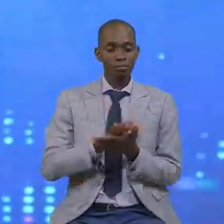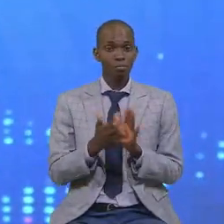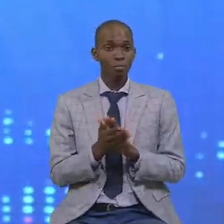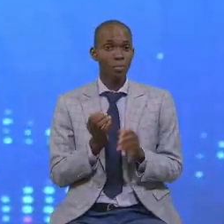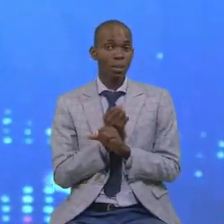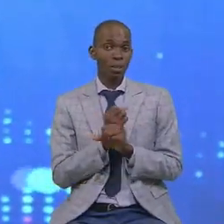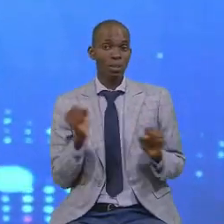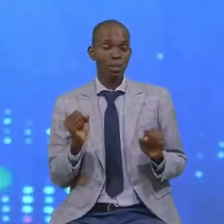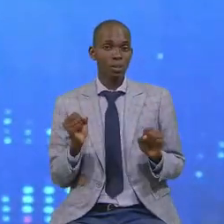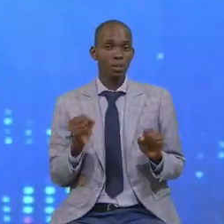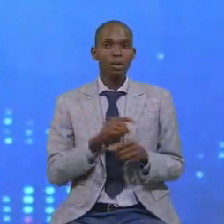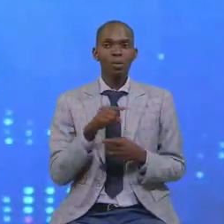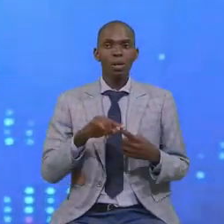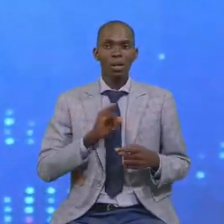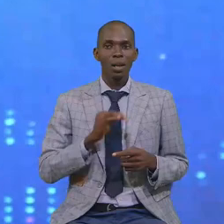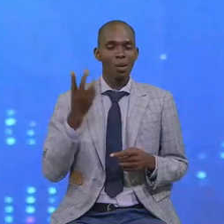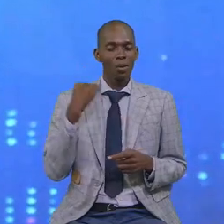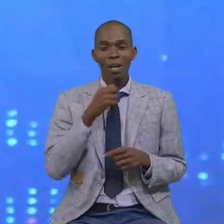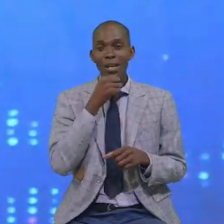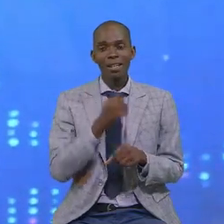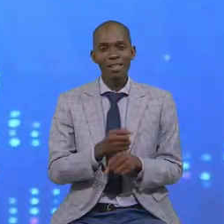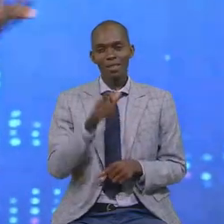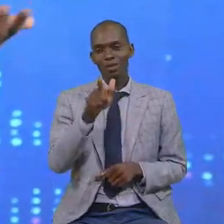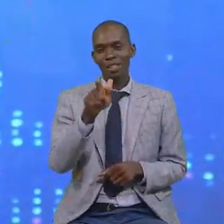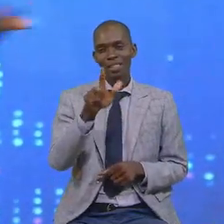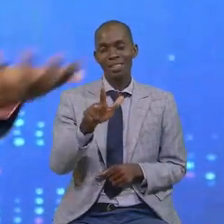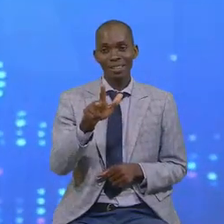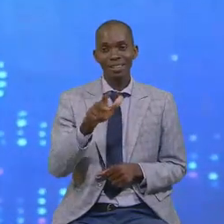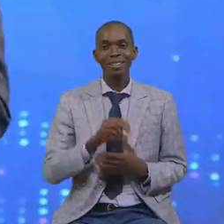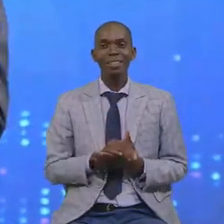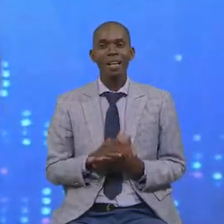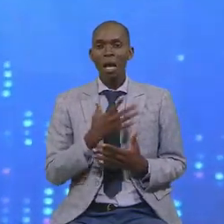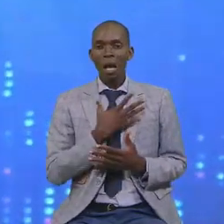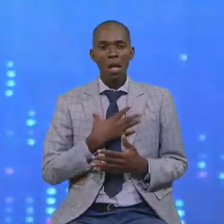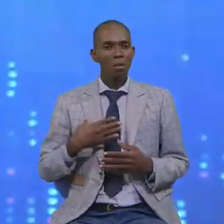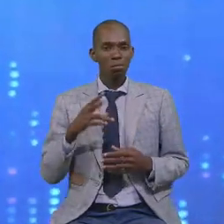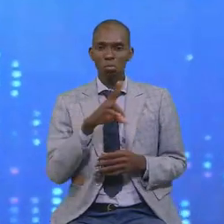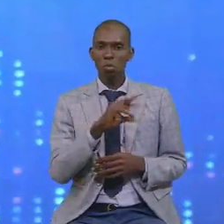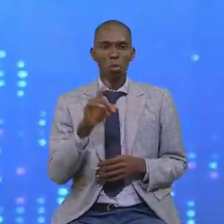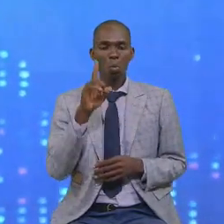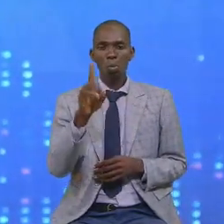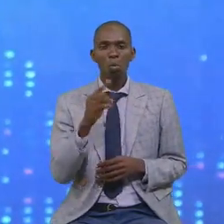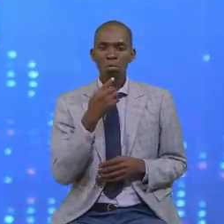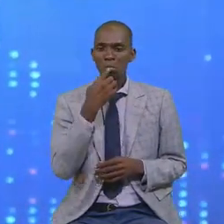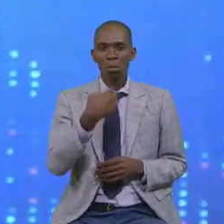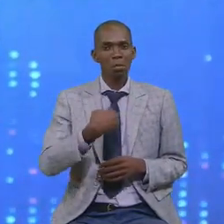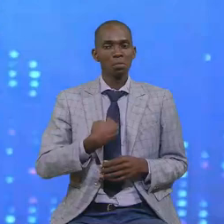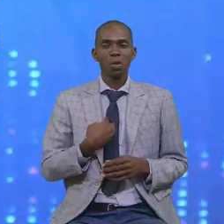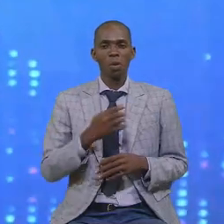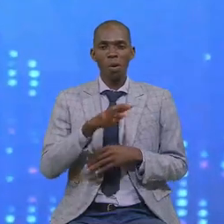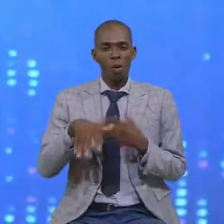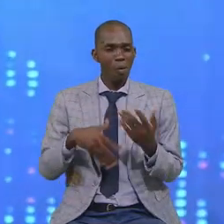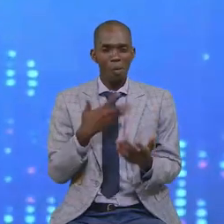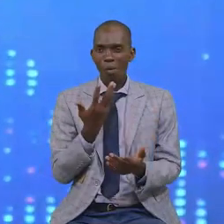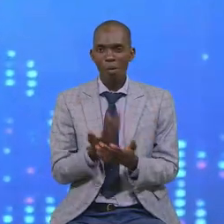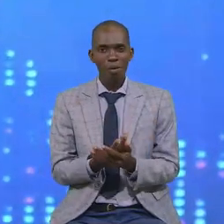I was 23. And nobody told me all these that